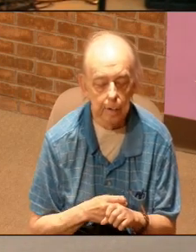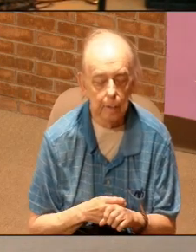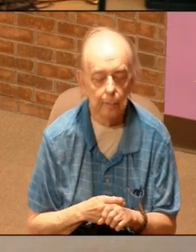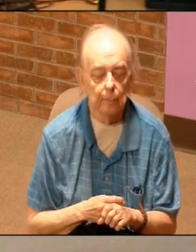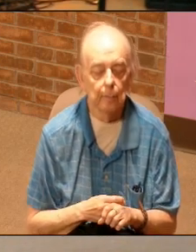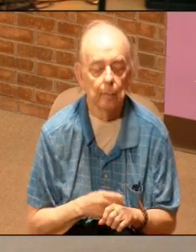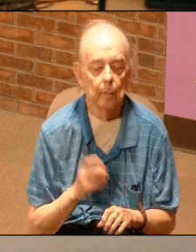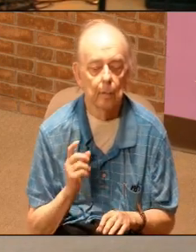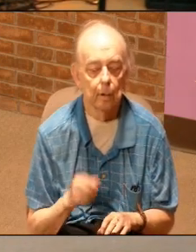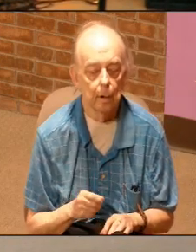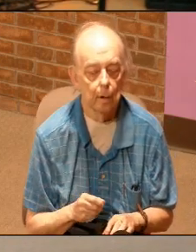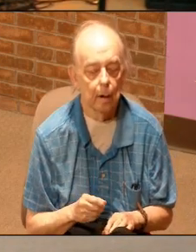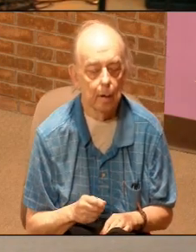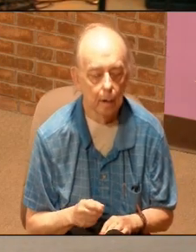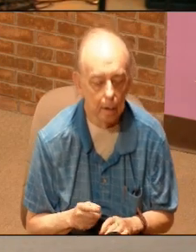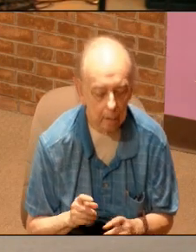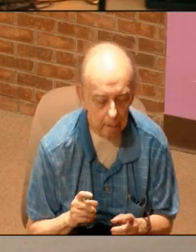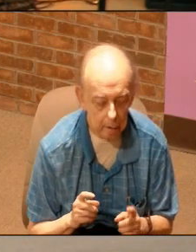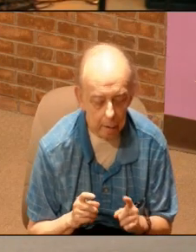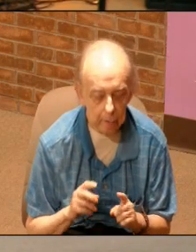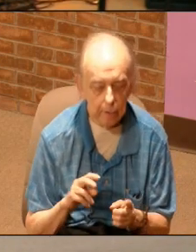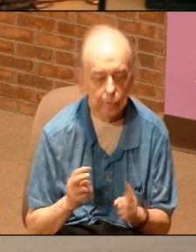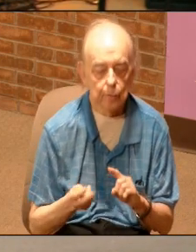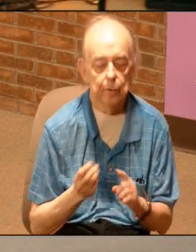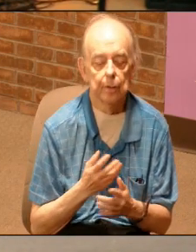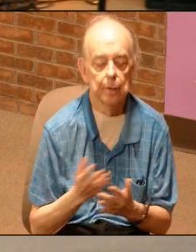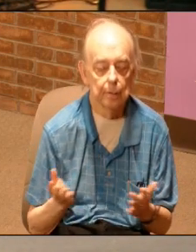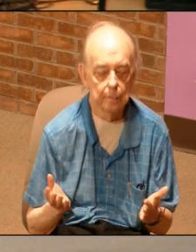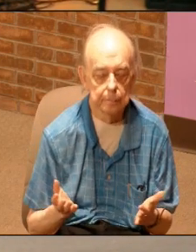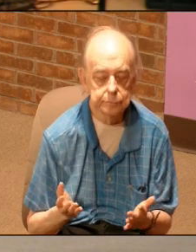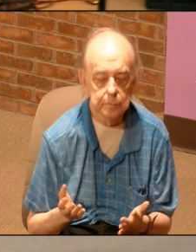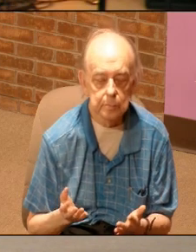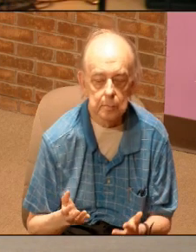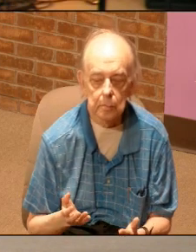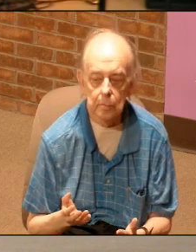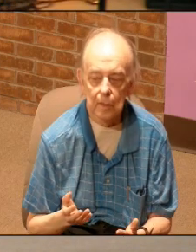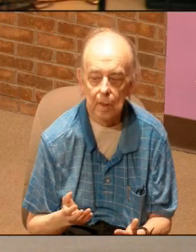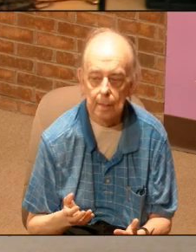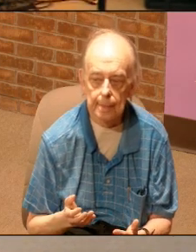And so you've got to switch something out, okay?